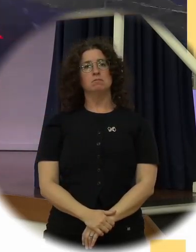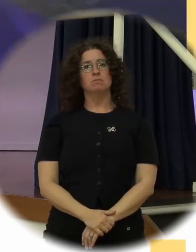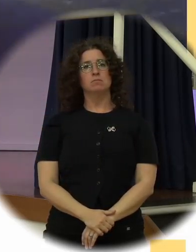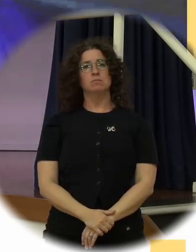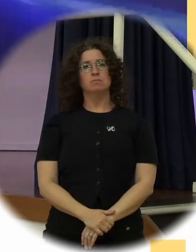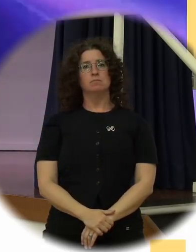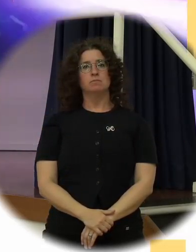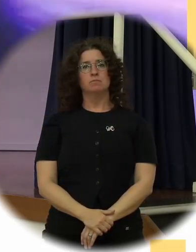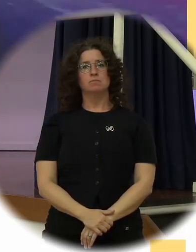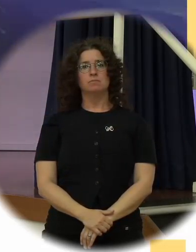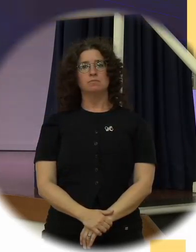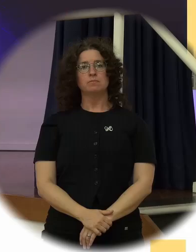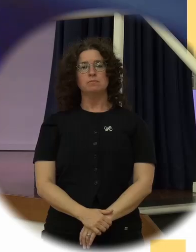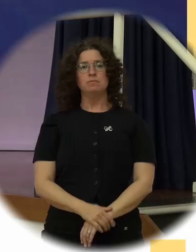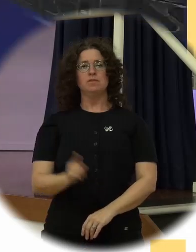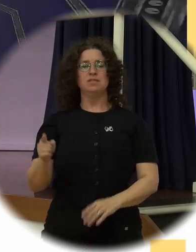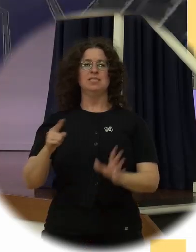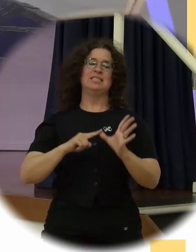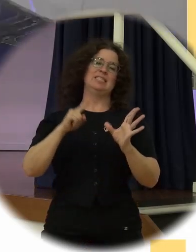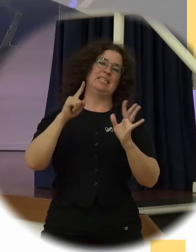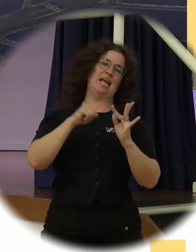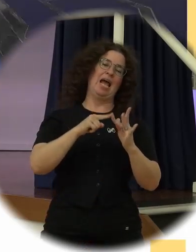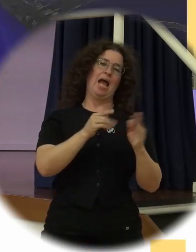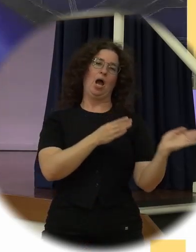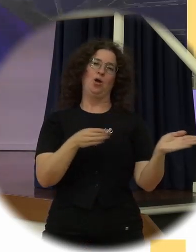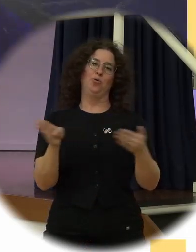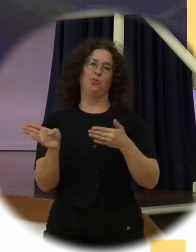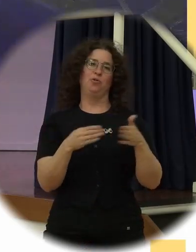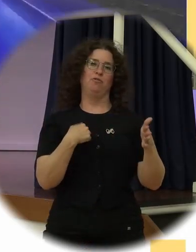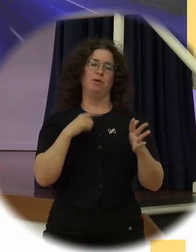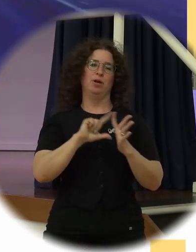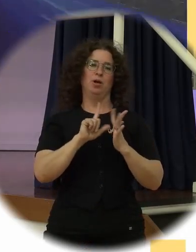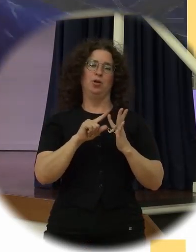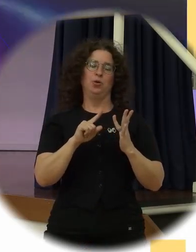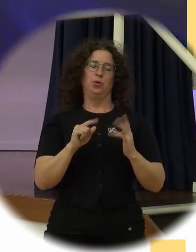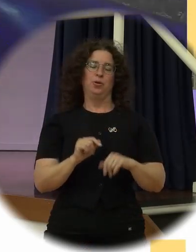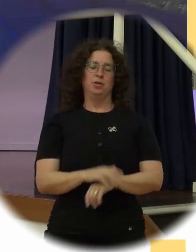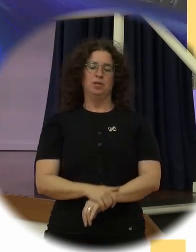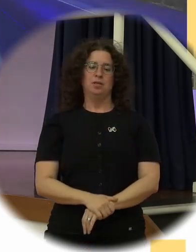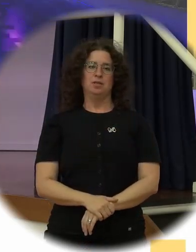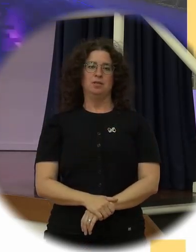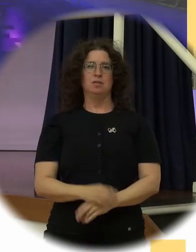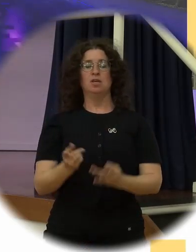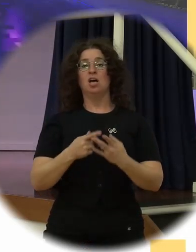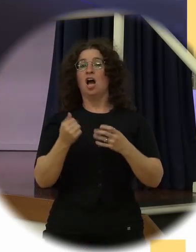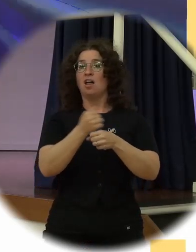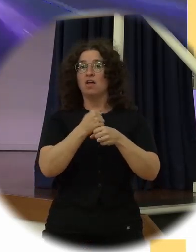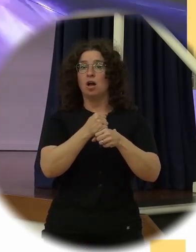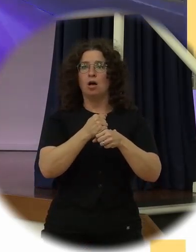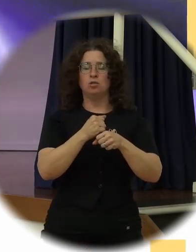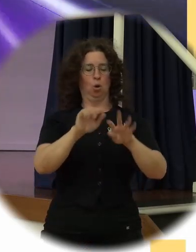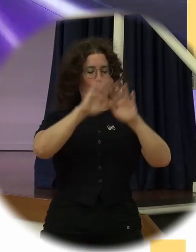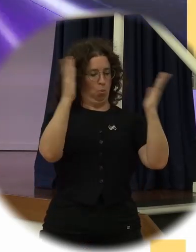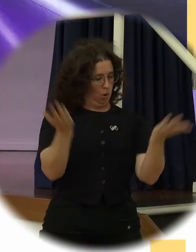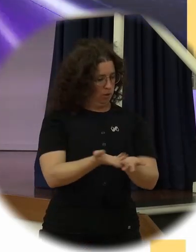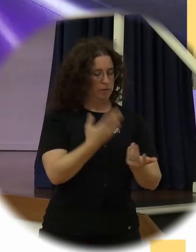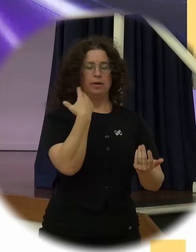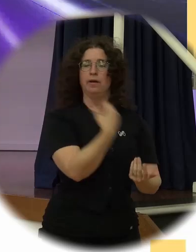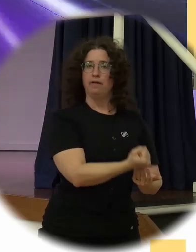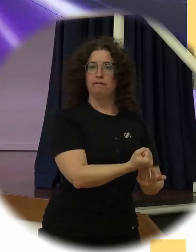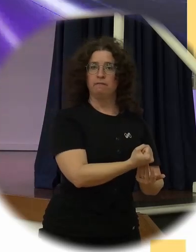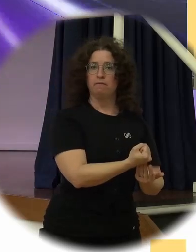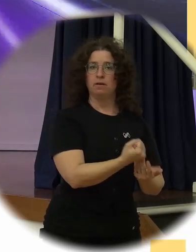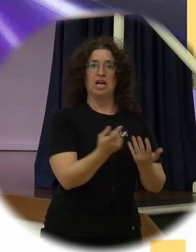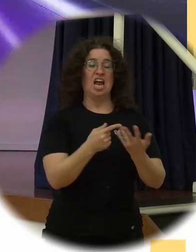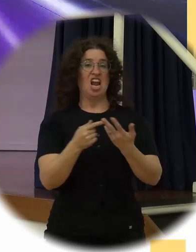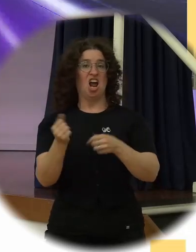And yeah, this is some of the AI movement that I did for it, but let's see. So yeah, other cars, you've got the world, and you've effectively got what are the other